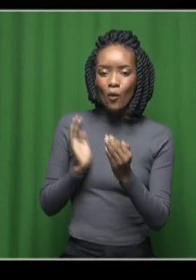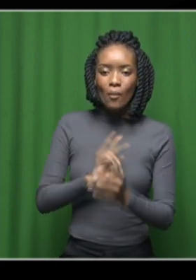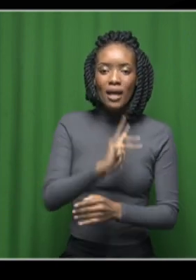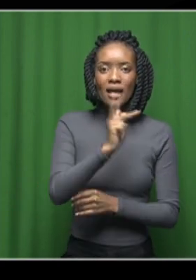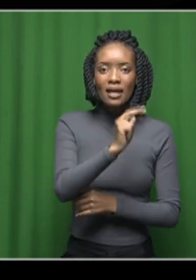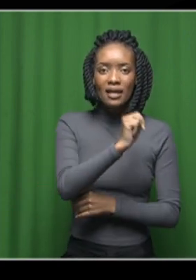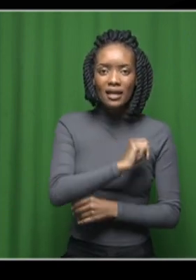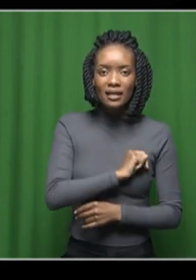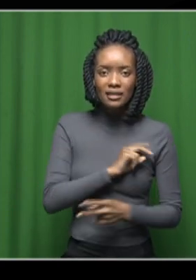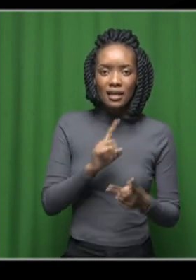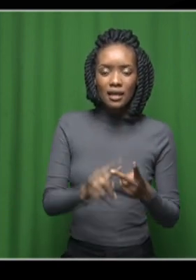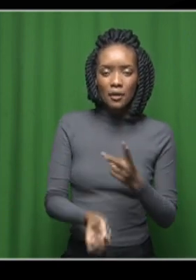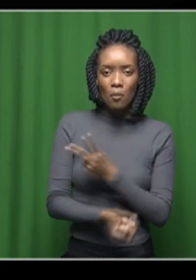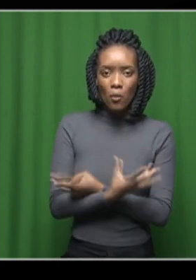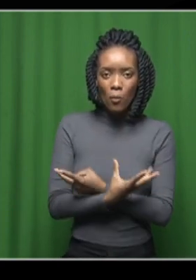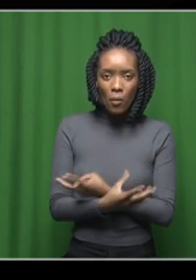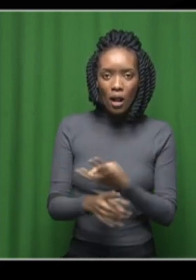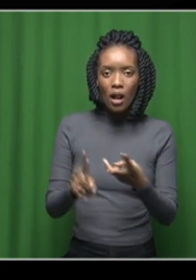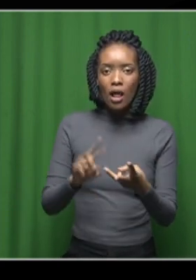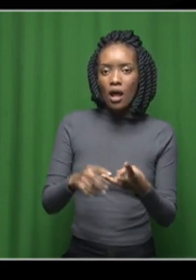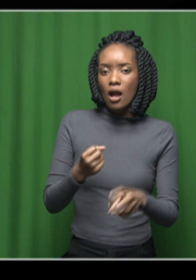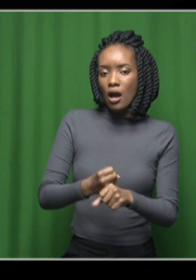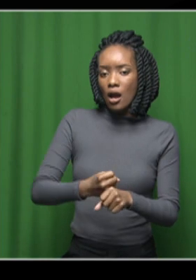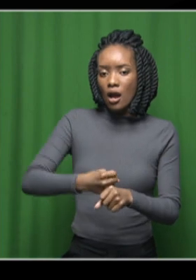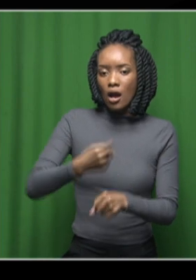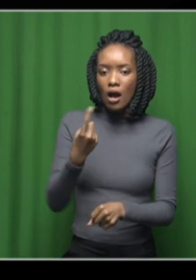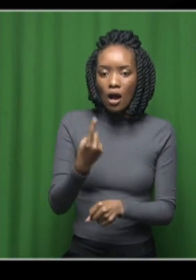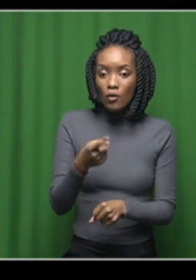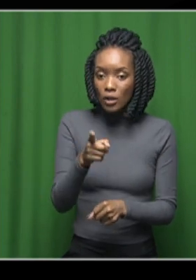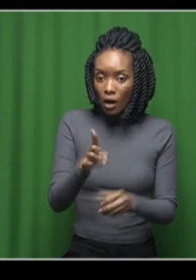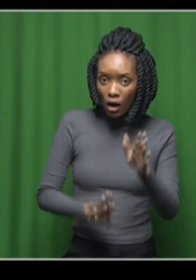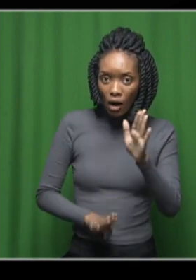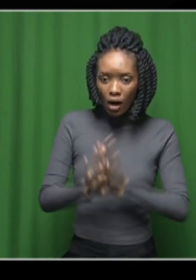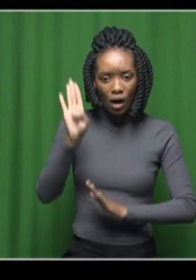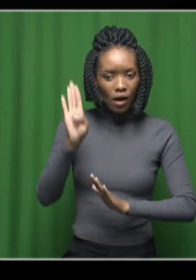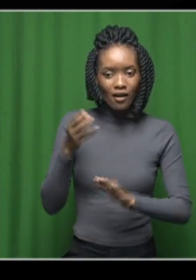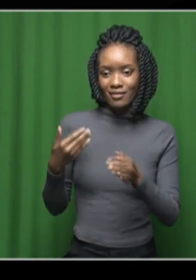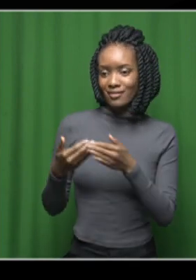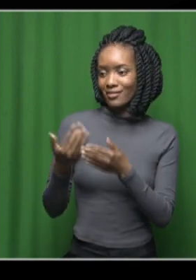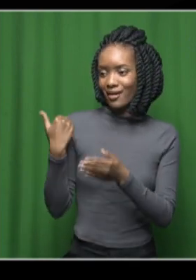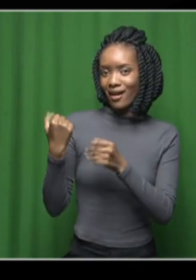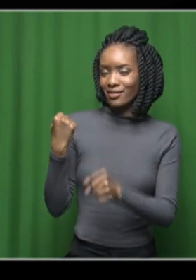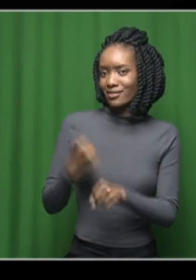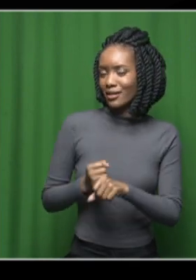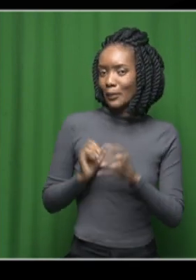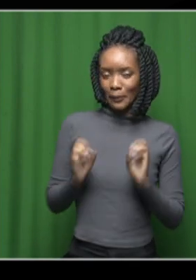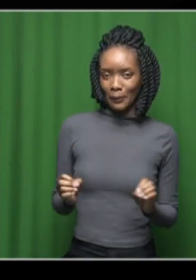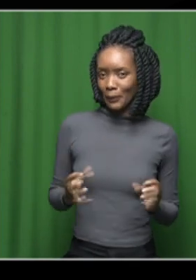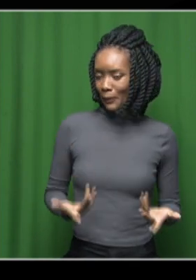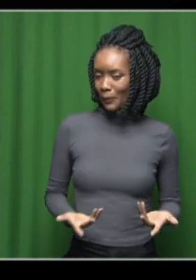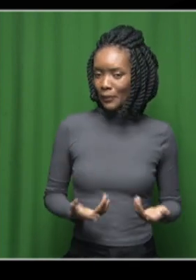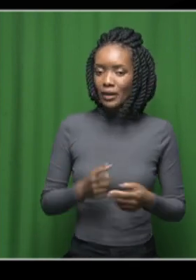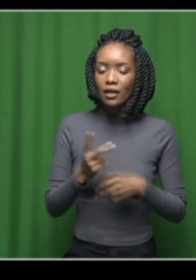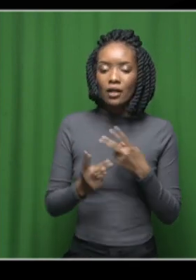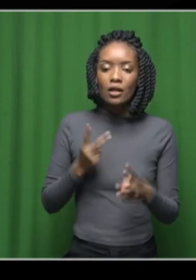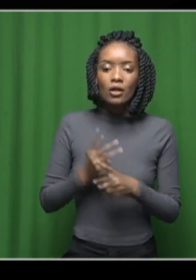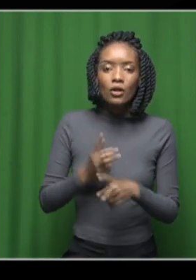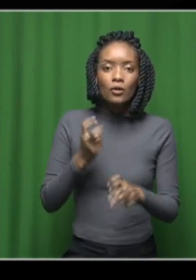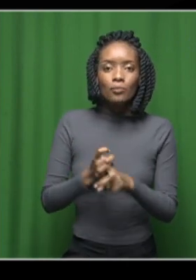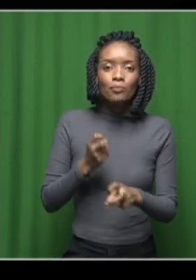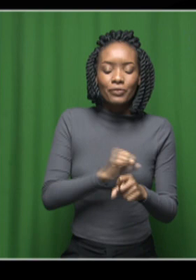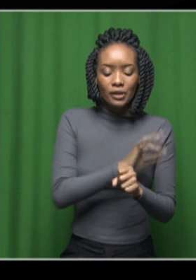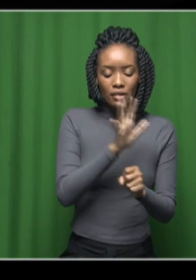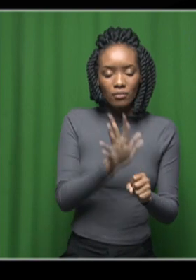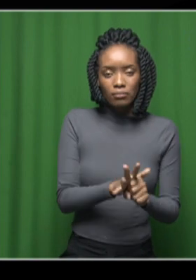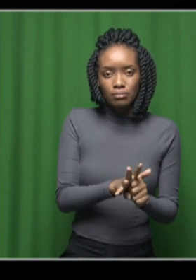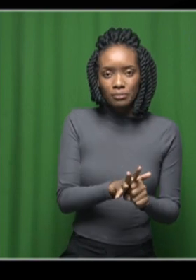KZN, Mpumalanga, and Gauteng seen those increases. I think it's also quite difficult coming out of the COVID-19